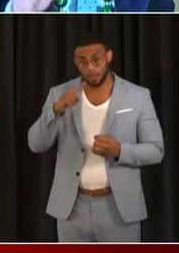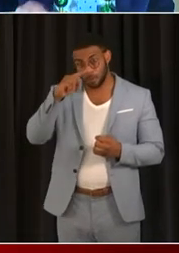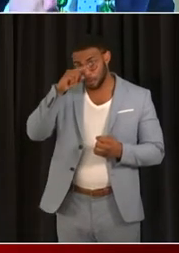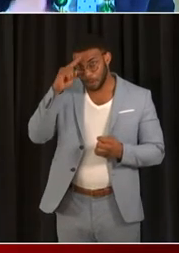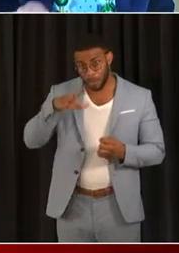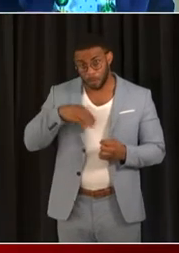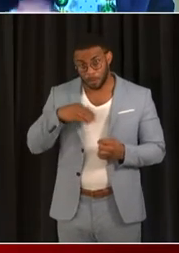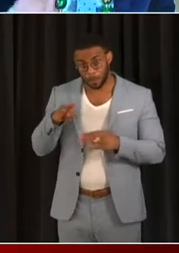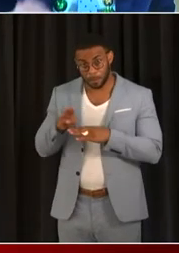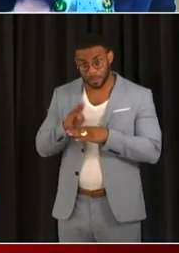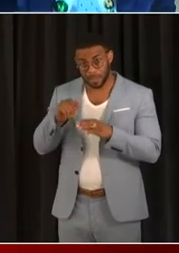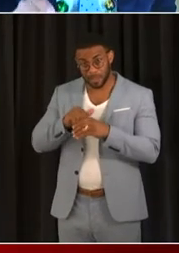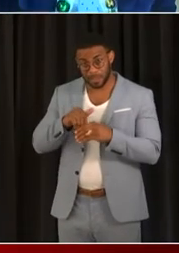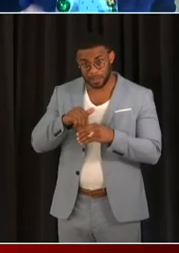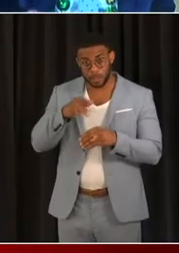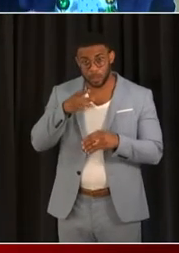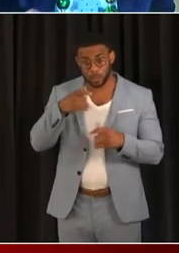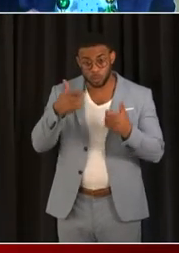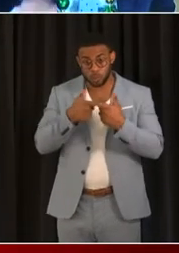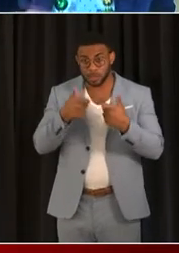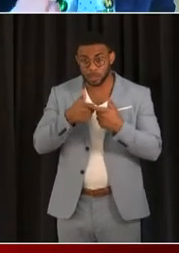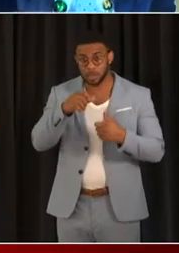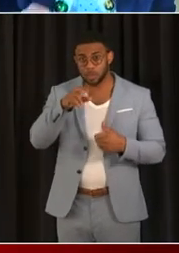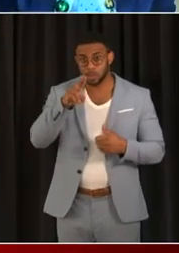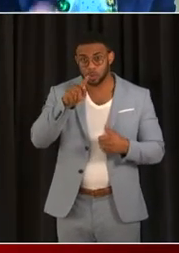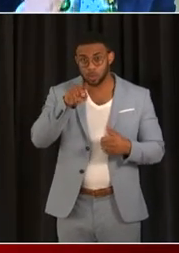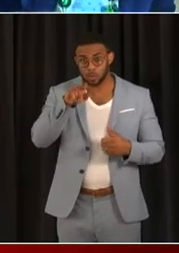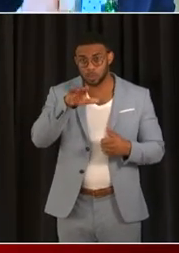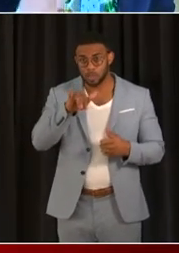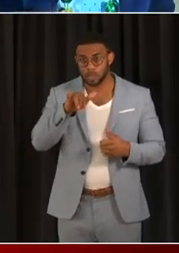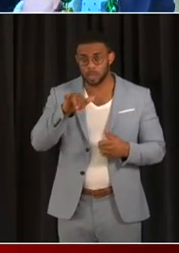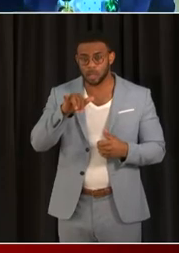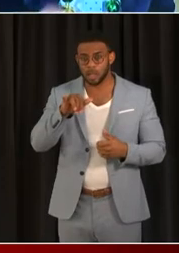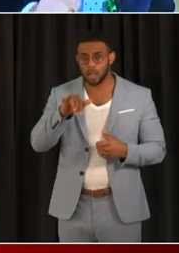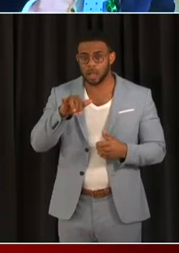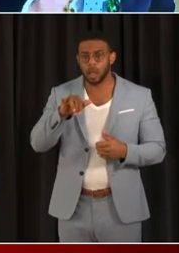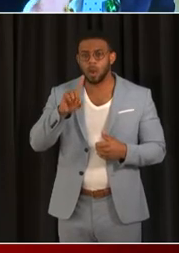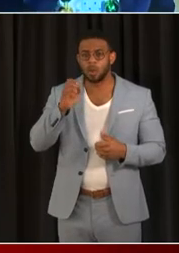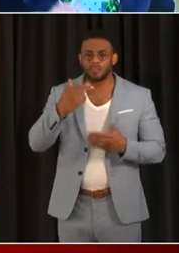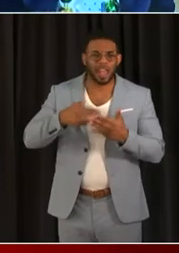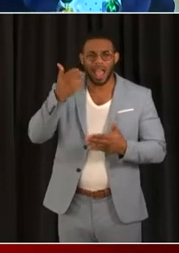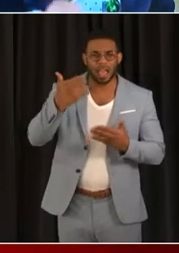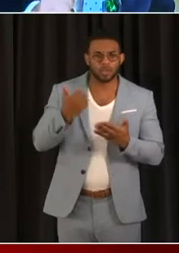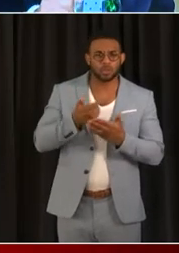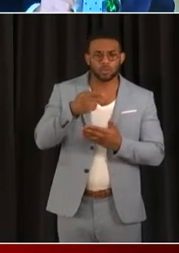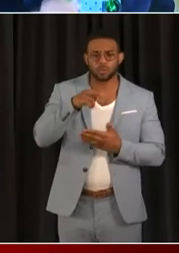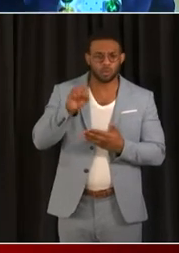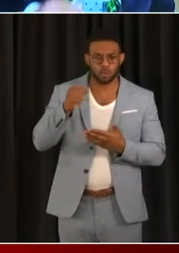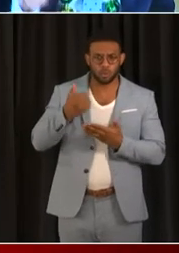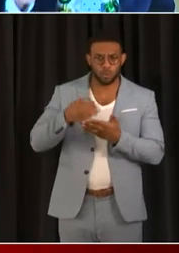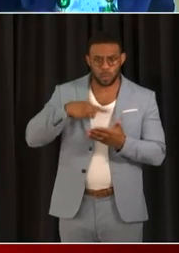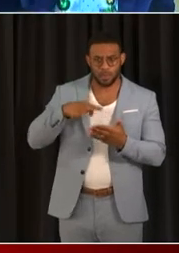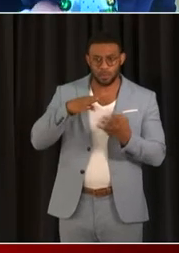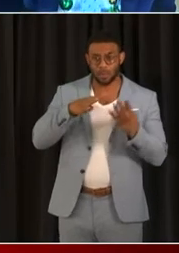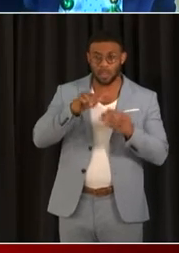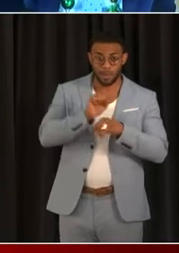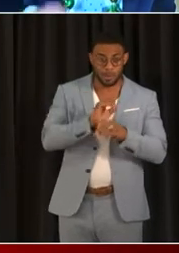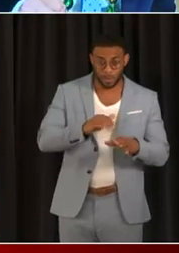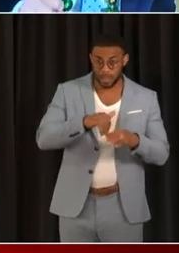of black-owned businesses in new utility. Only 18 in one of the highest grossing revenue